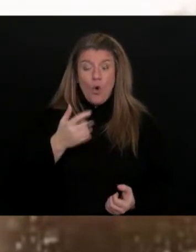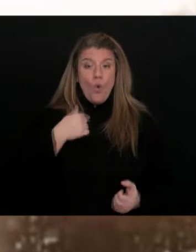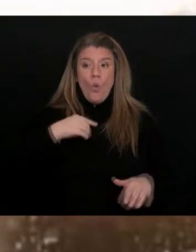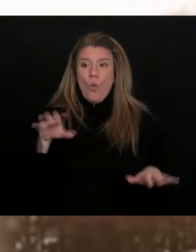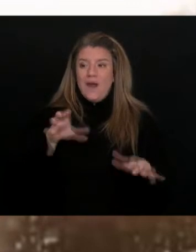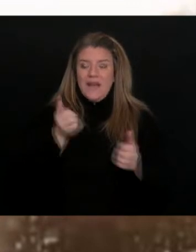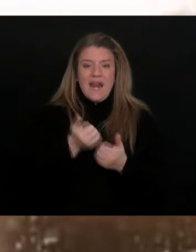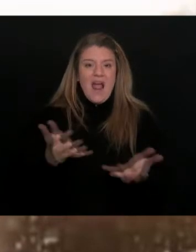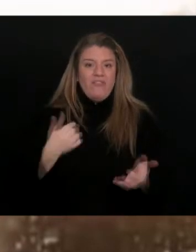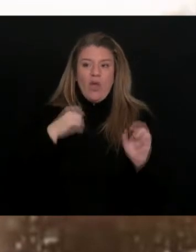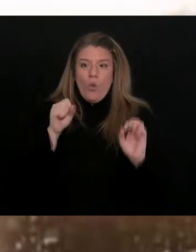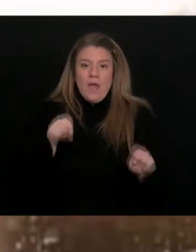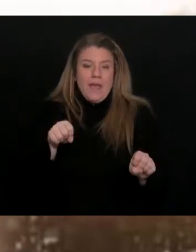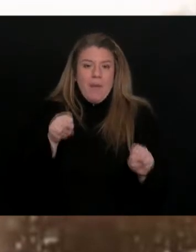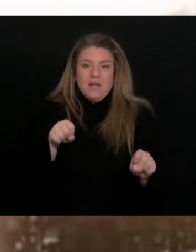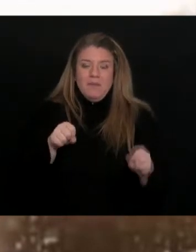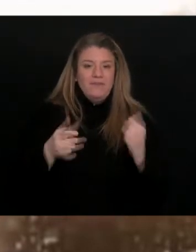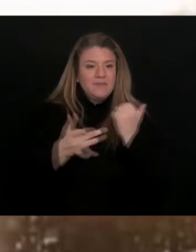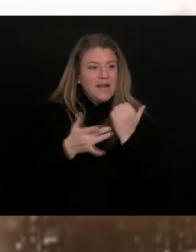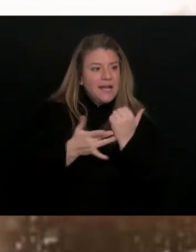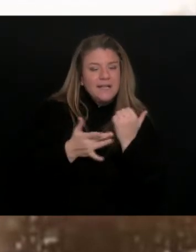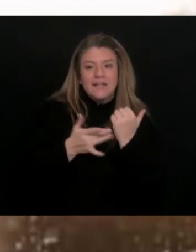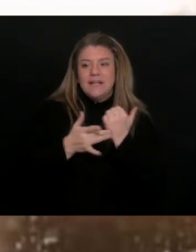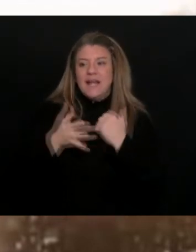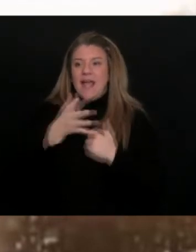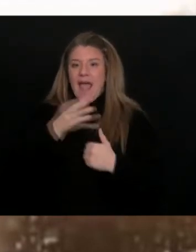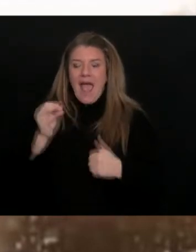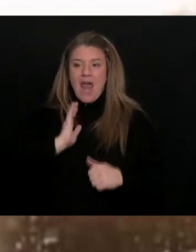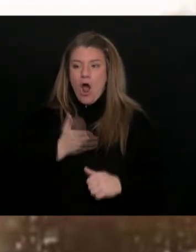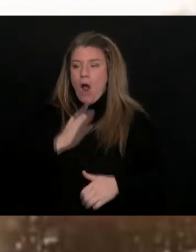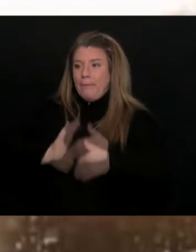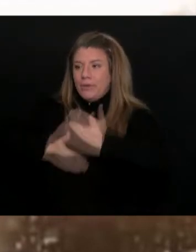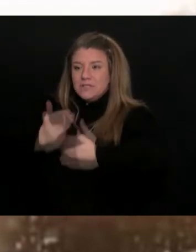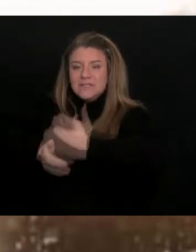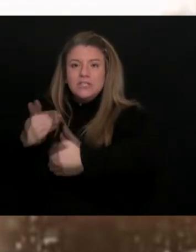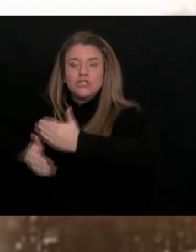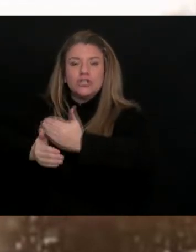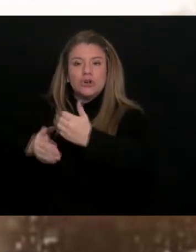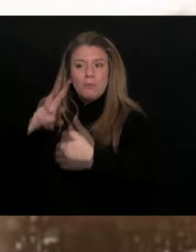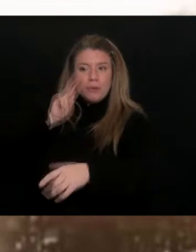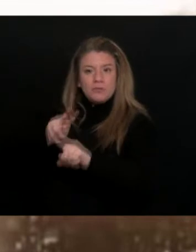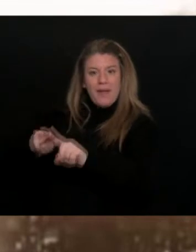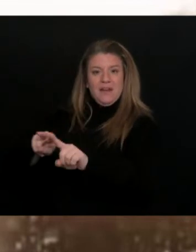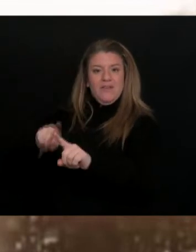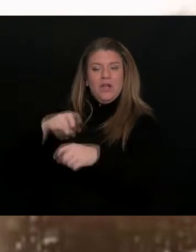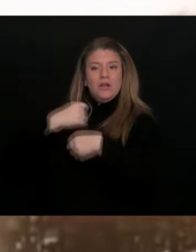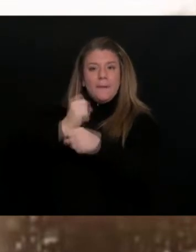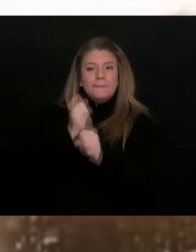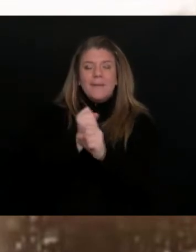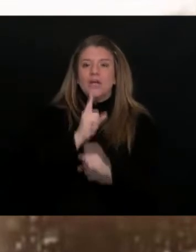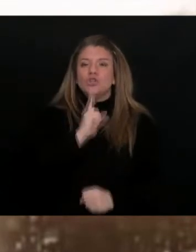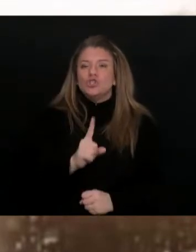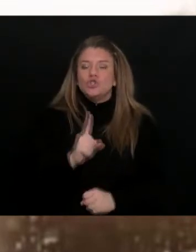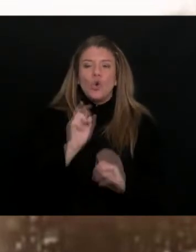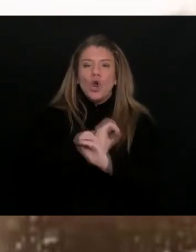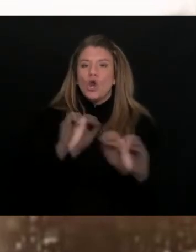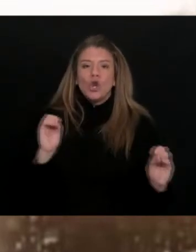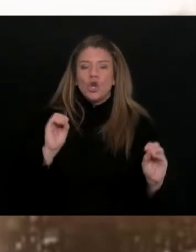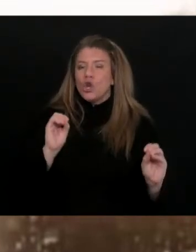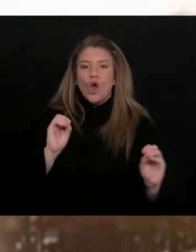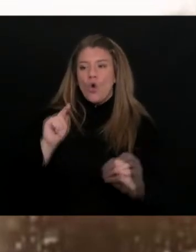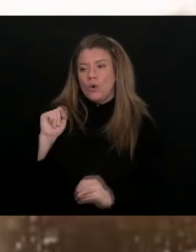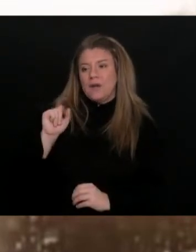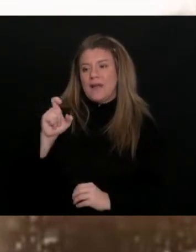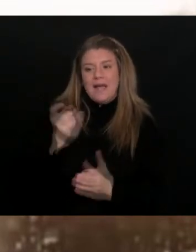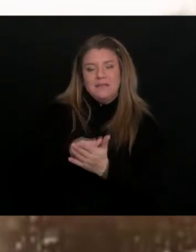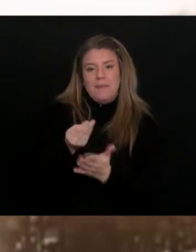from a technological perspective, but also from a procedure and process perspective, to ensure that no tax dollar,